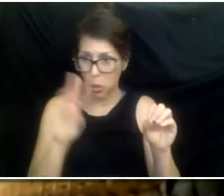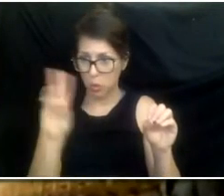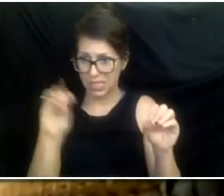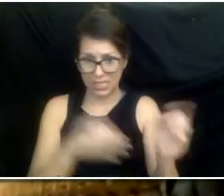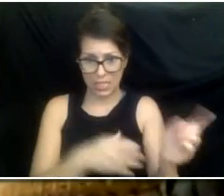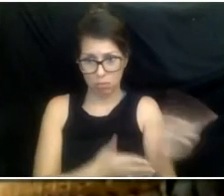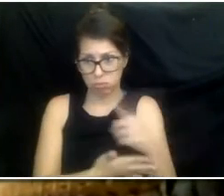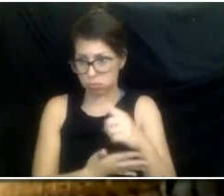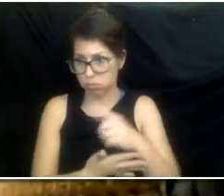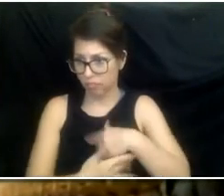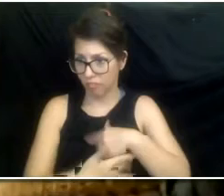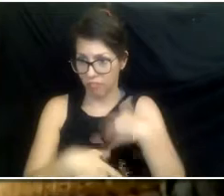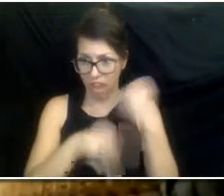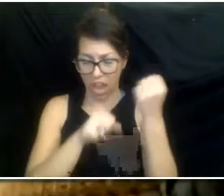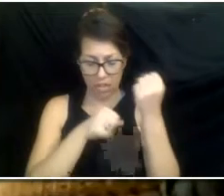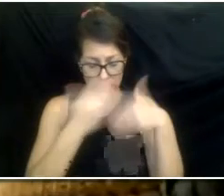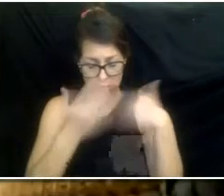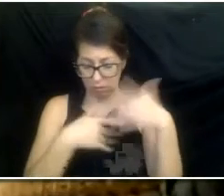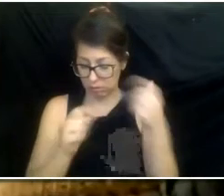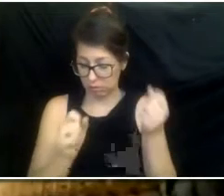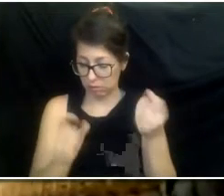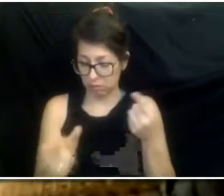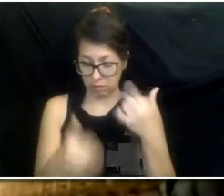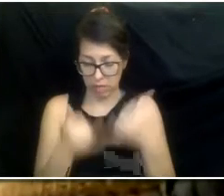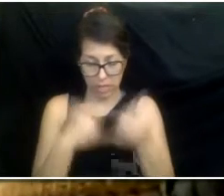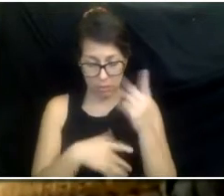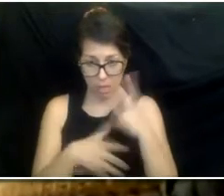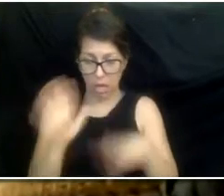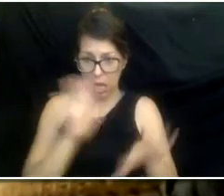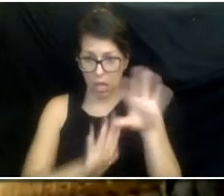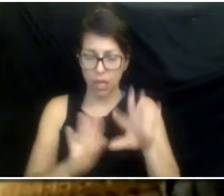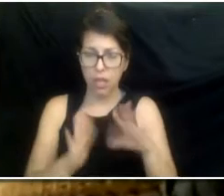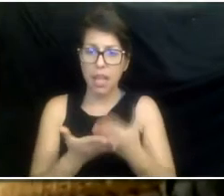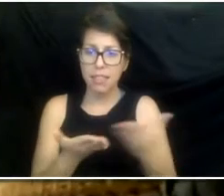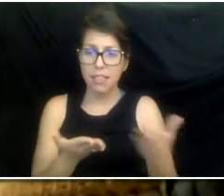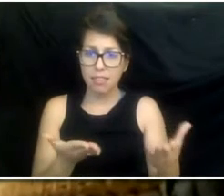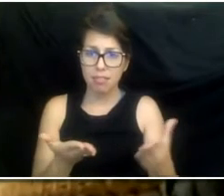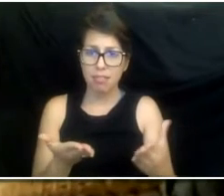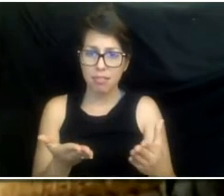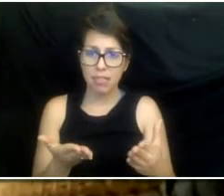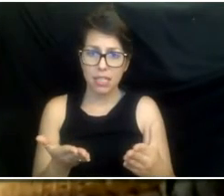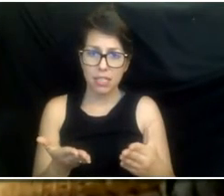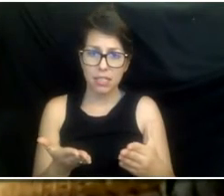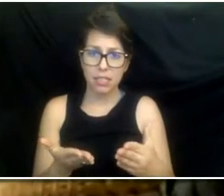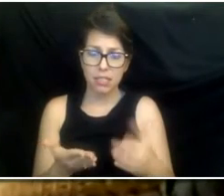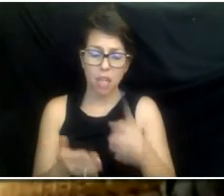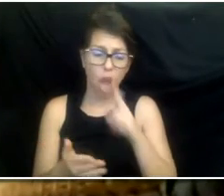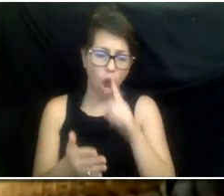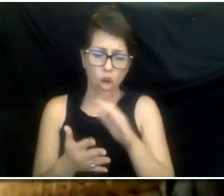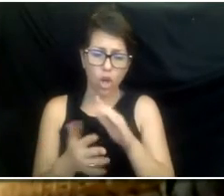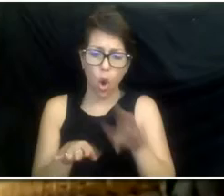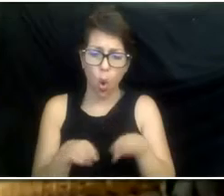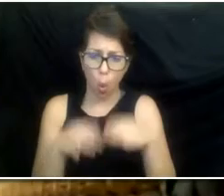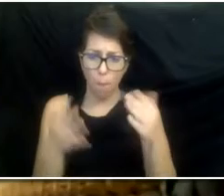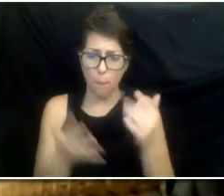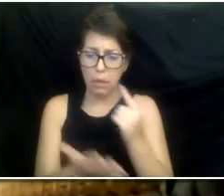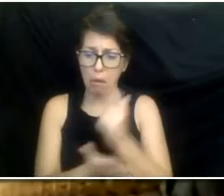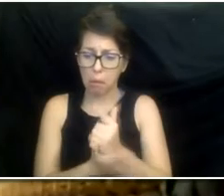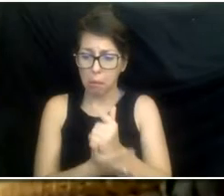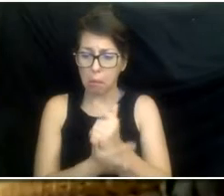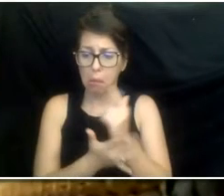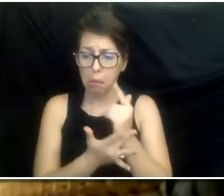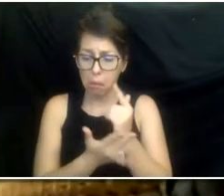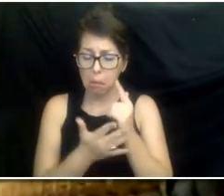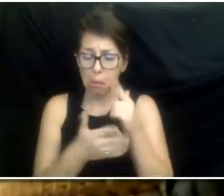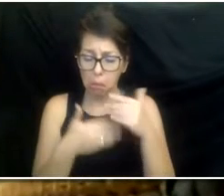proceedings um but can you just tell us like what what conversations there are with with OCA to make sure that that